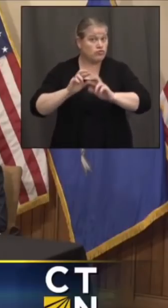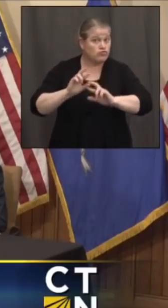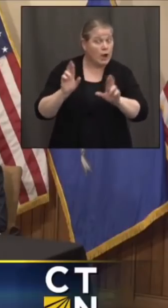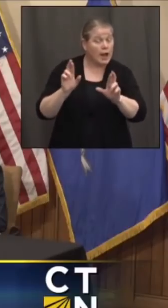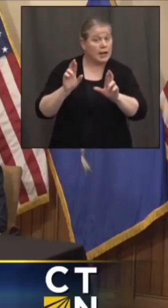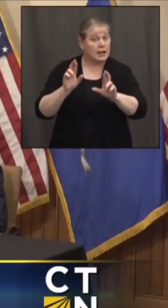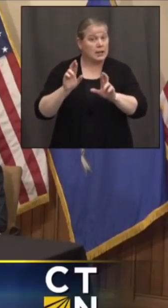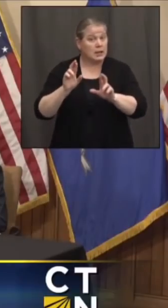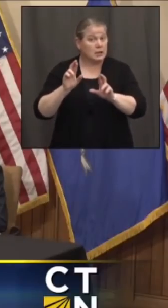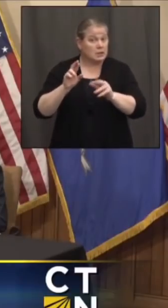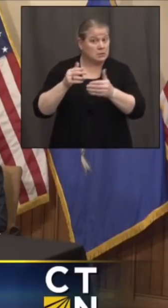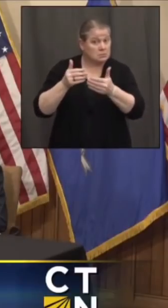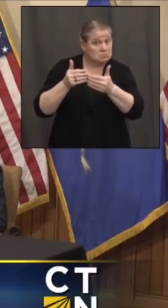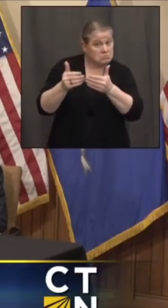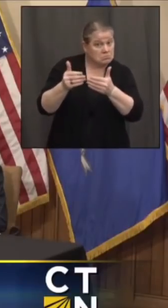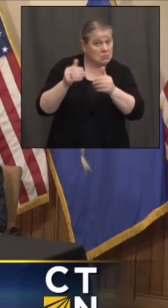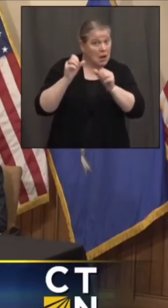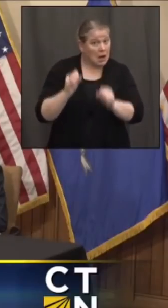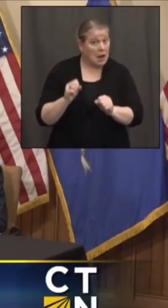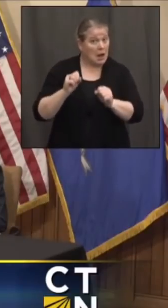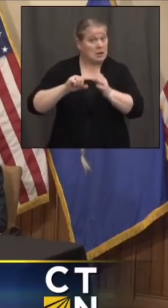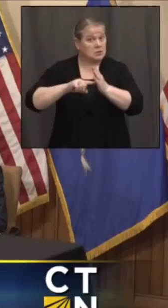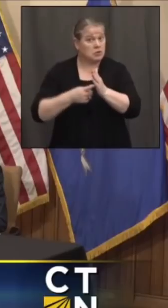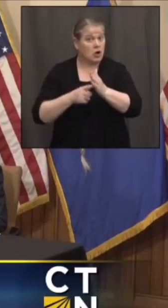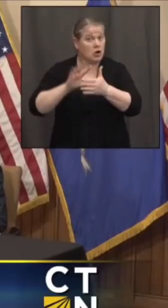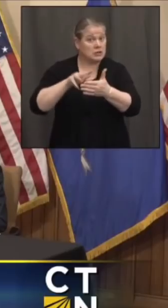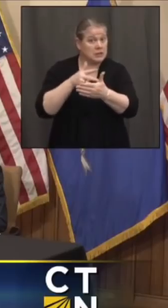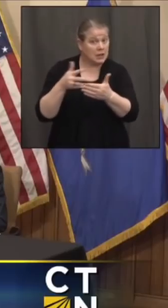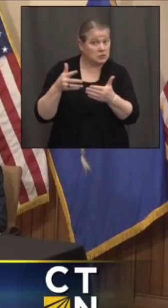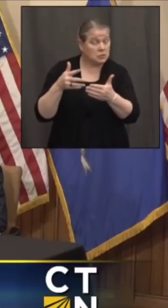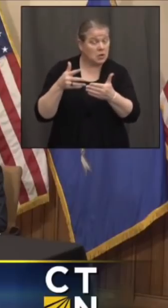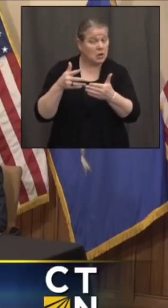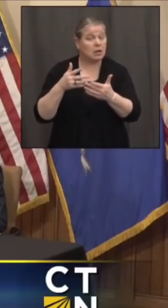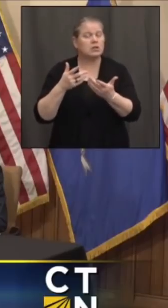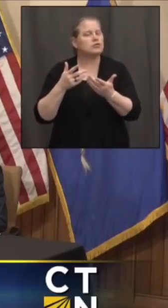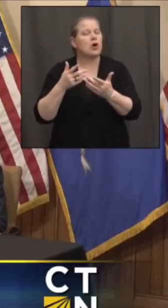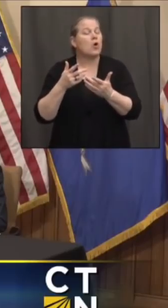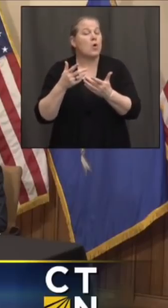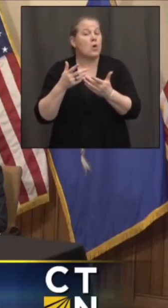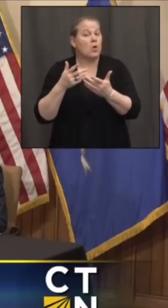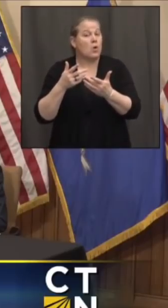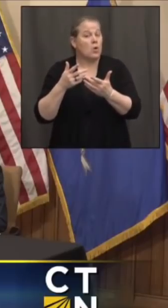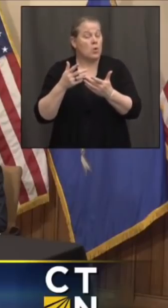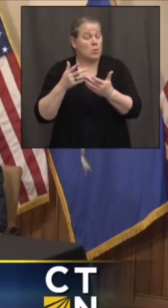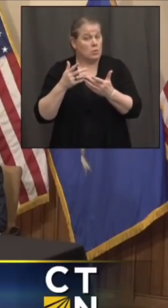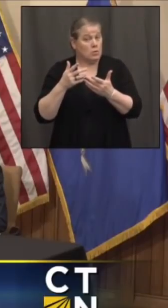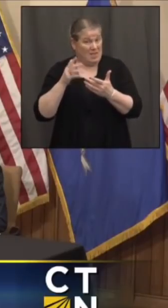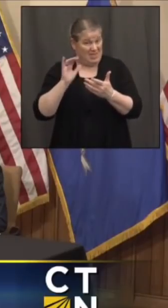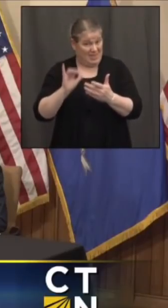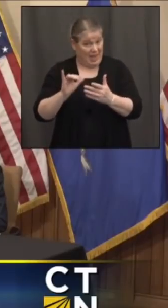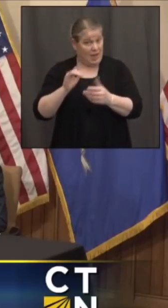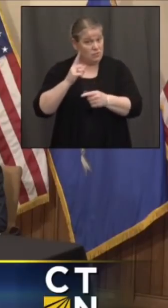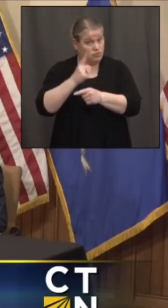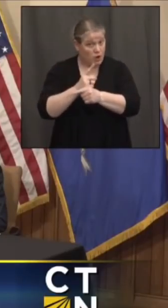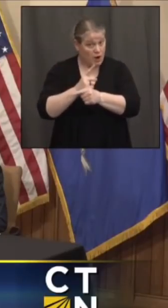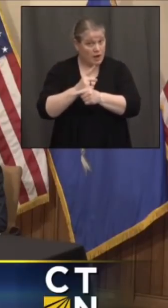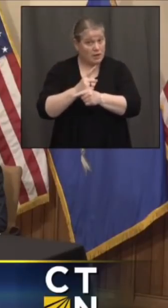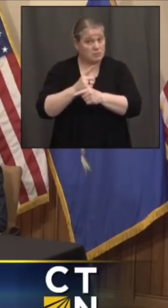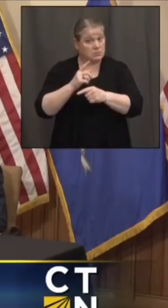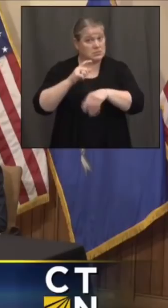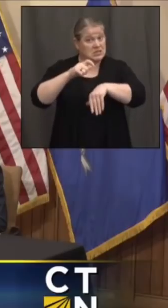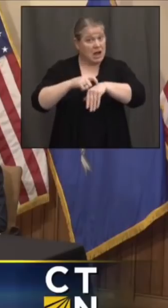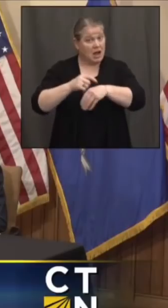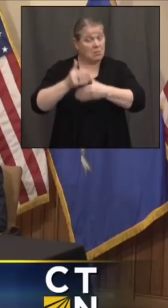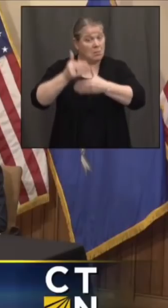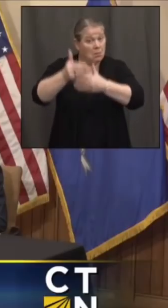to schedule. So was that just wrong to speculate, or is it still on target in your mind when that age group